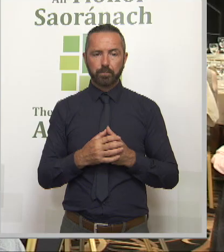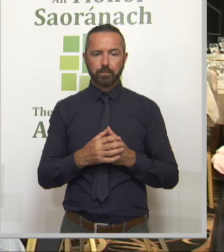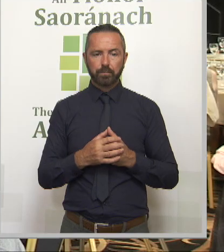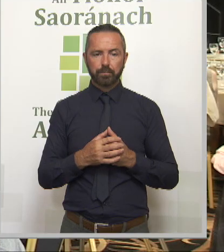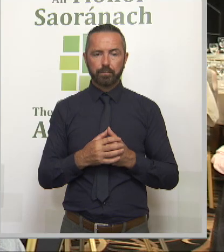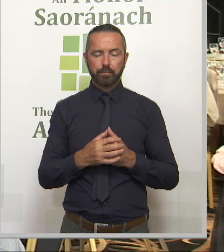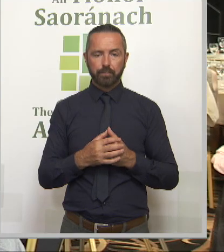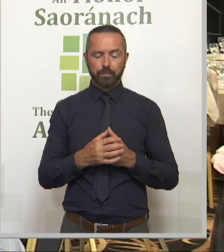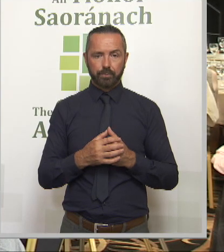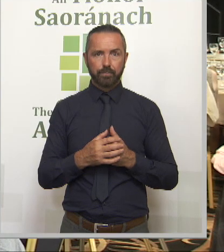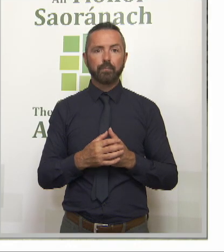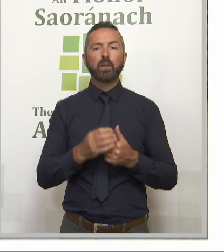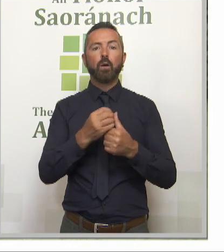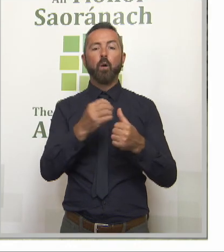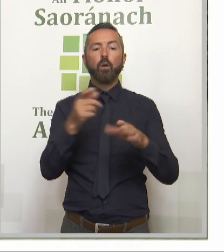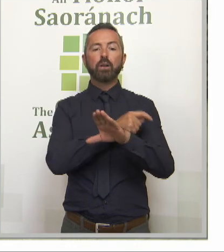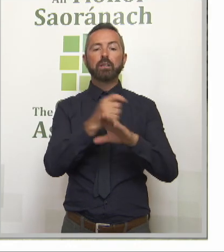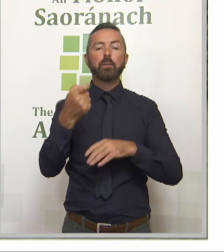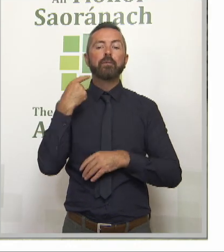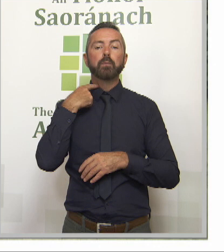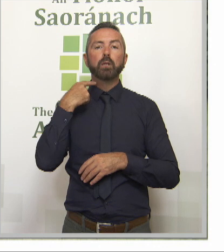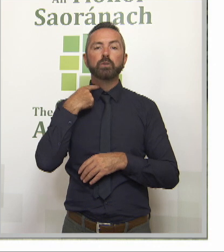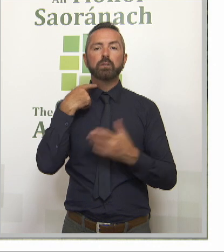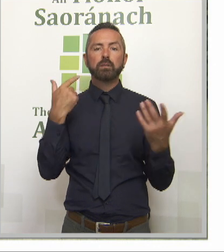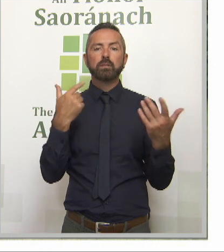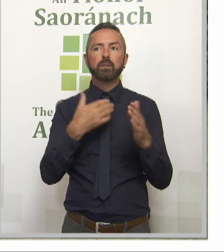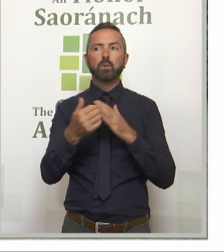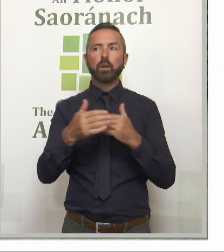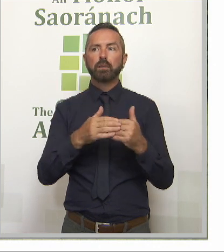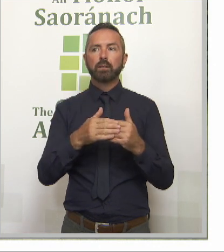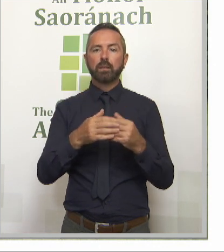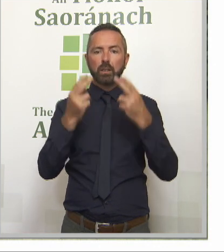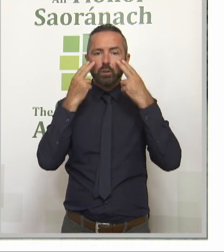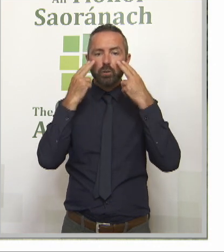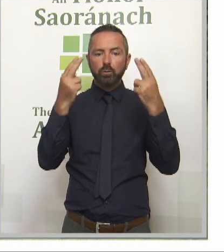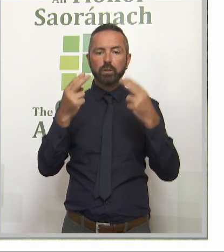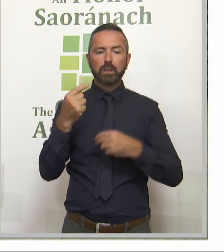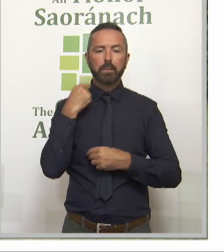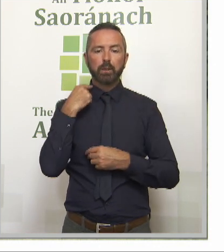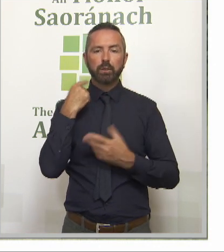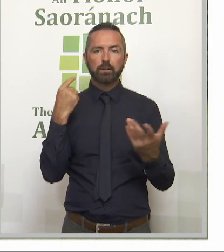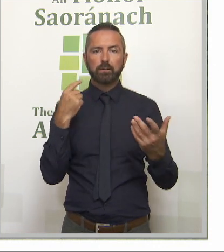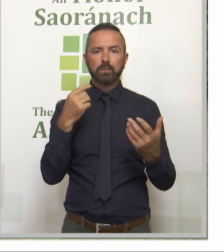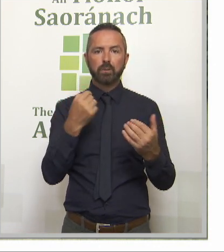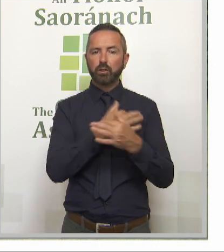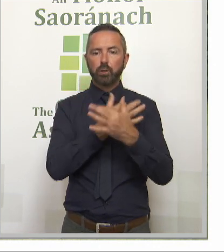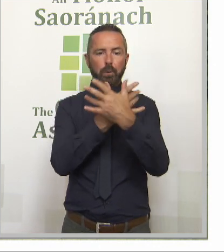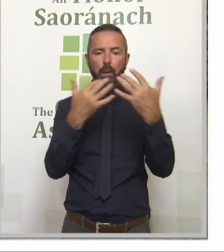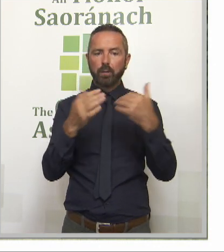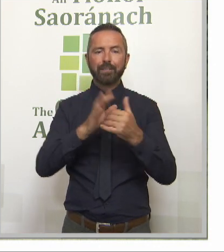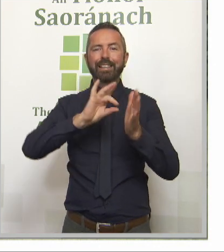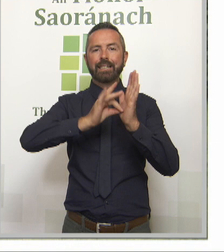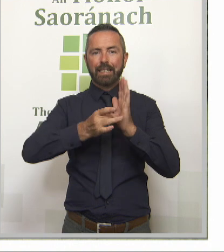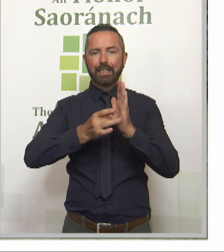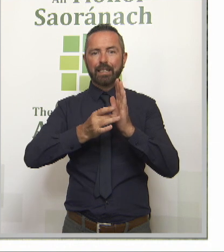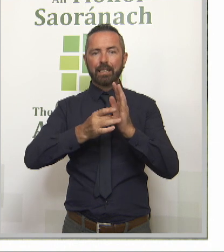Another form of pollution that's causing widespread damage to ecosystems is nutrient pollution, which is an excess of some of the key nutrients